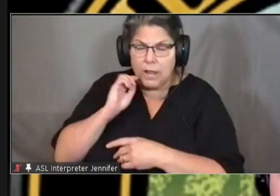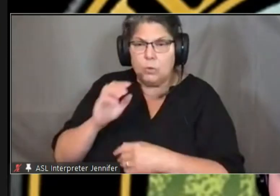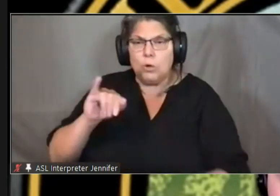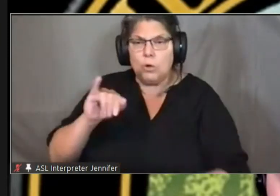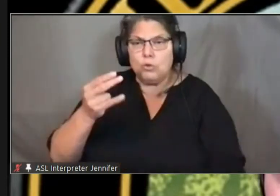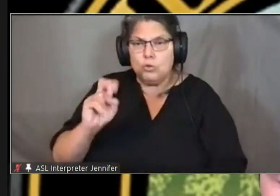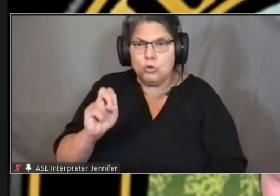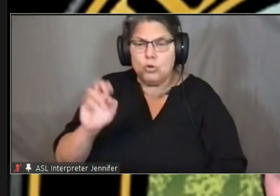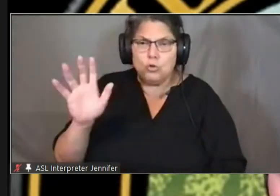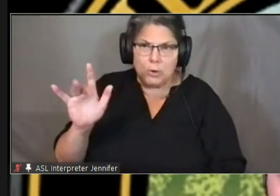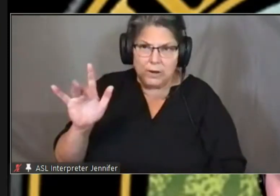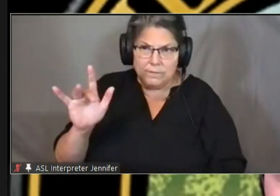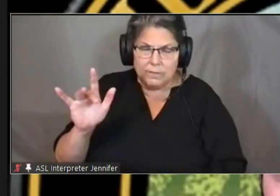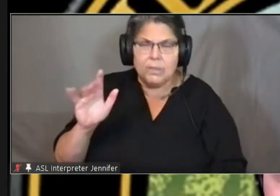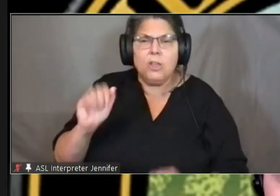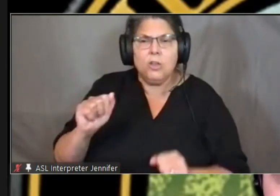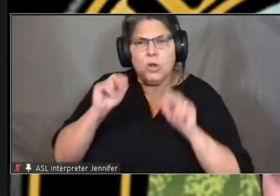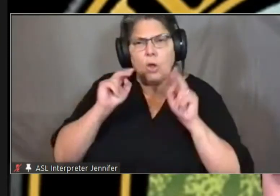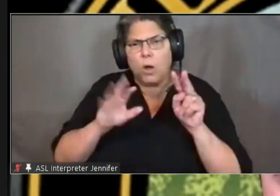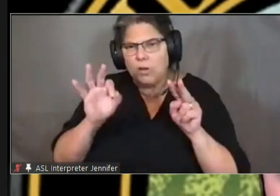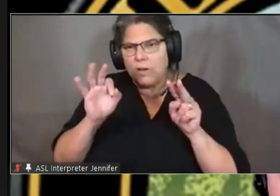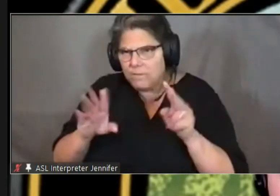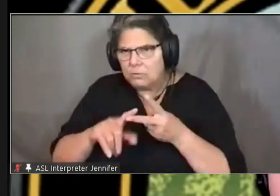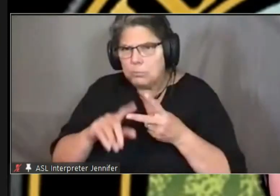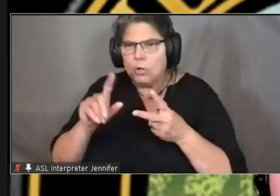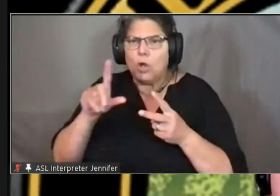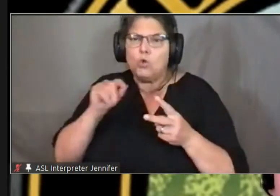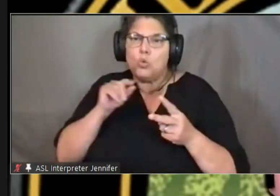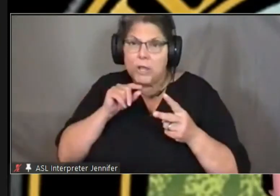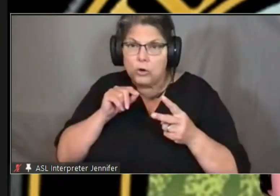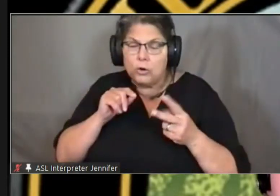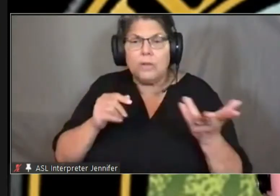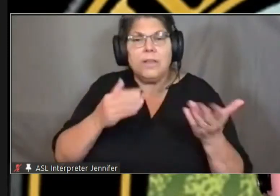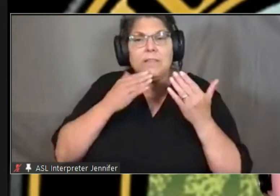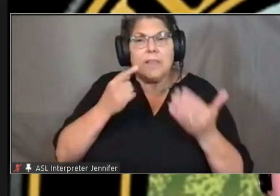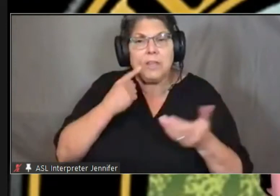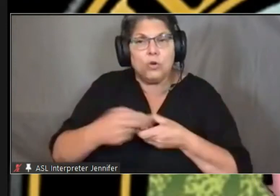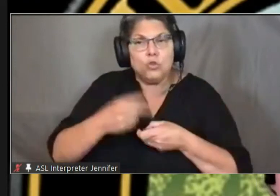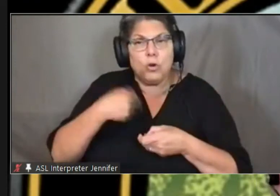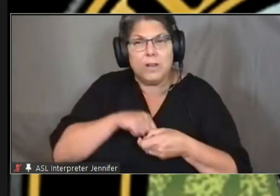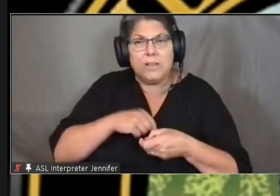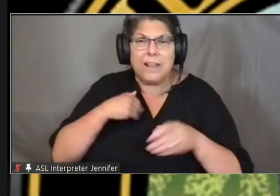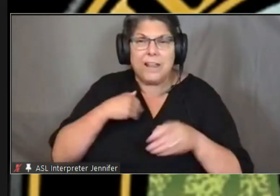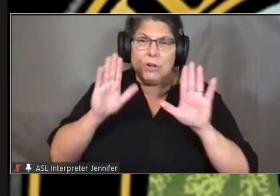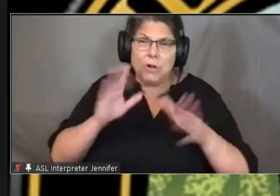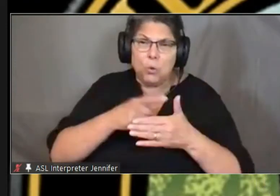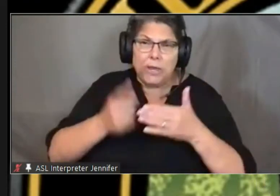Facebook and Twitter for all COVID-19 updates. Thank you for joining us and hope everyone has a great weekend.